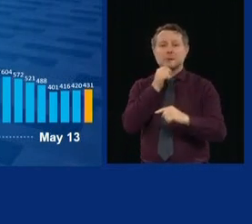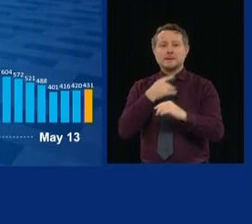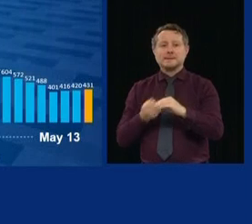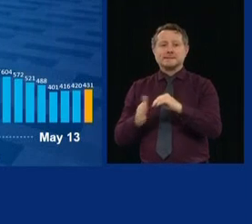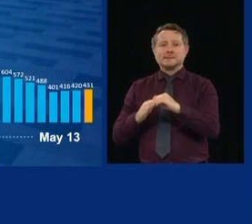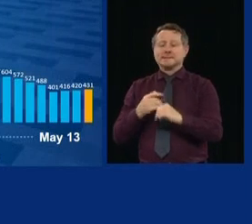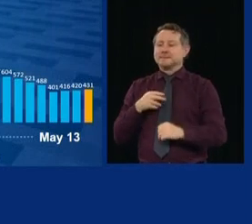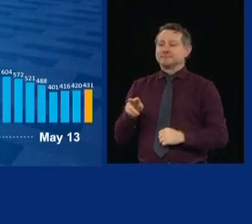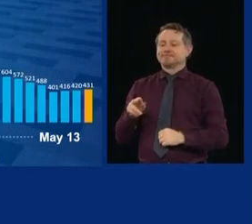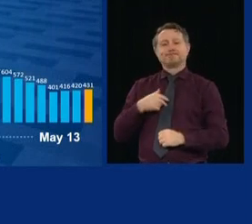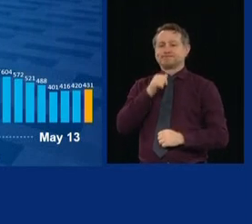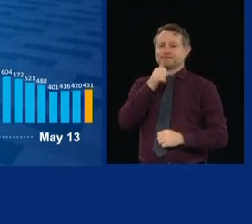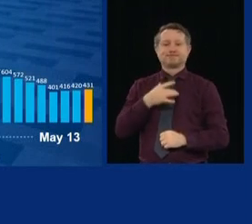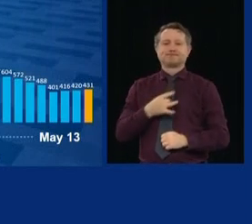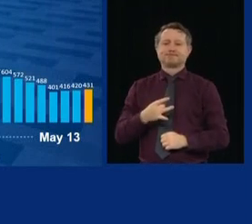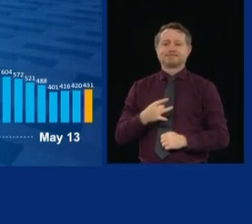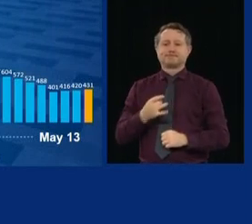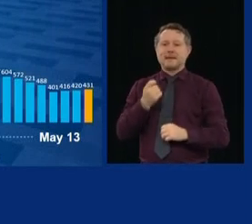And again,